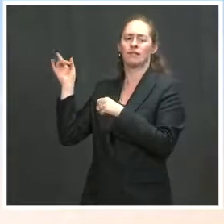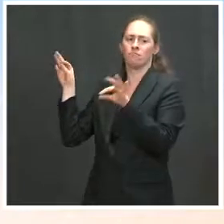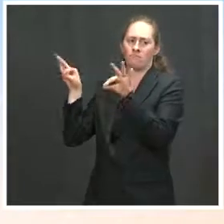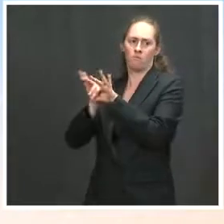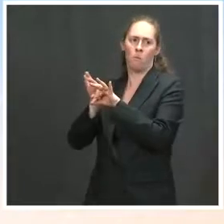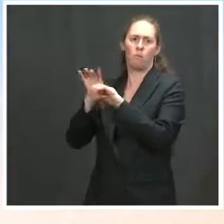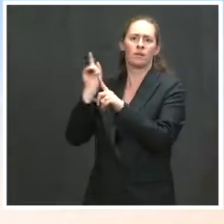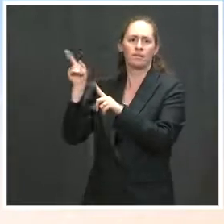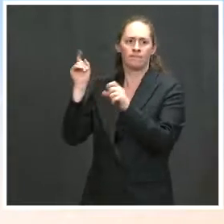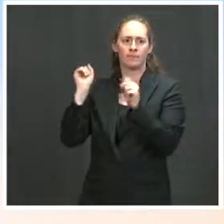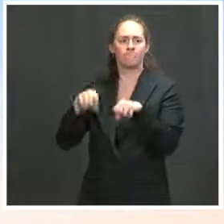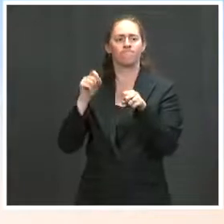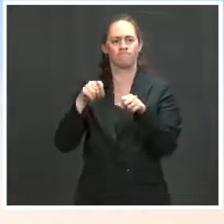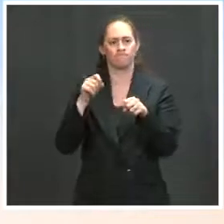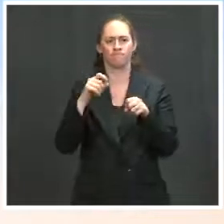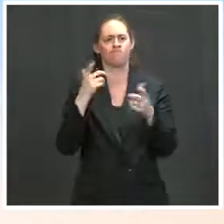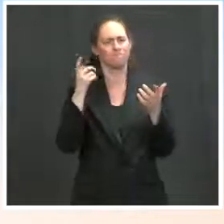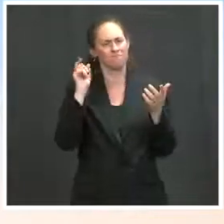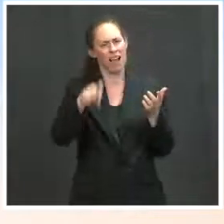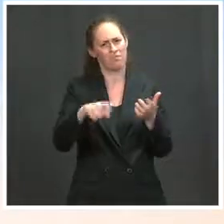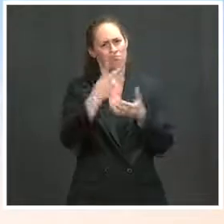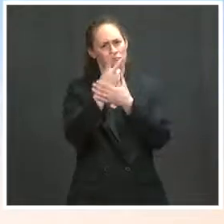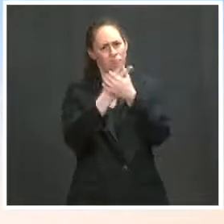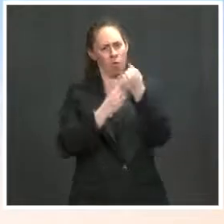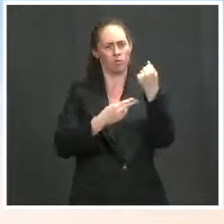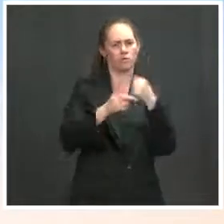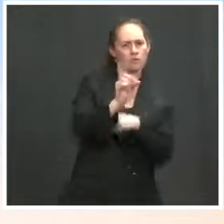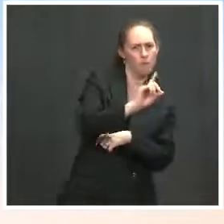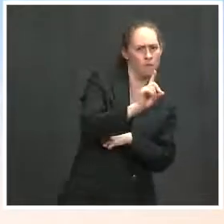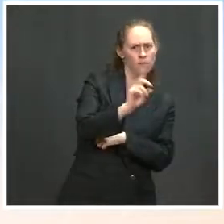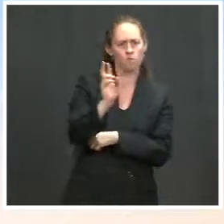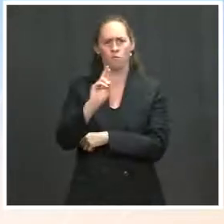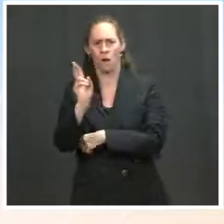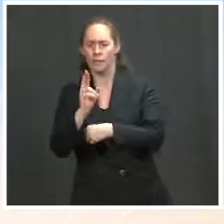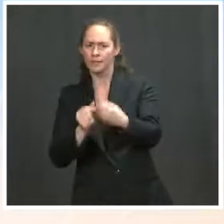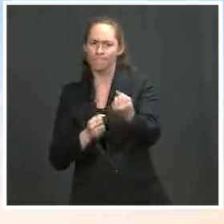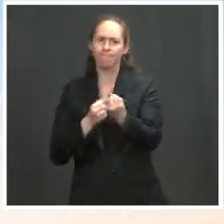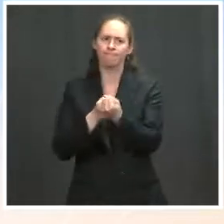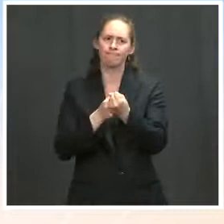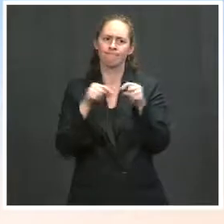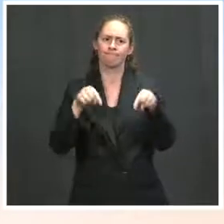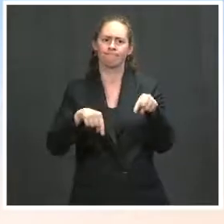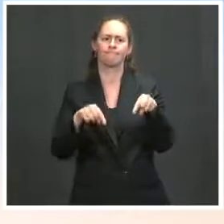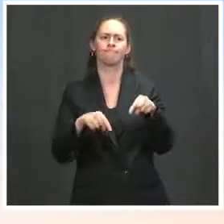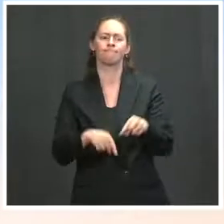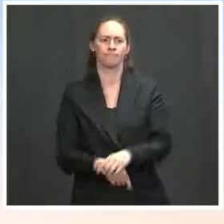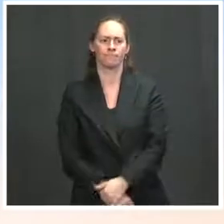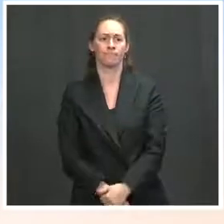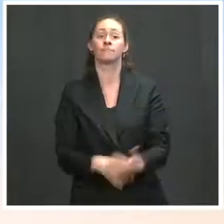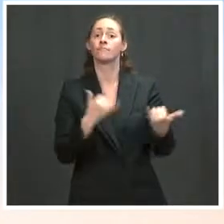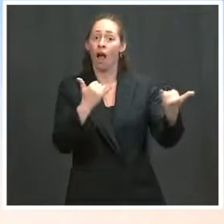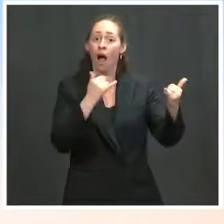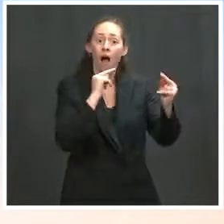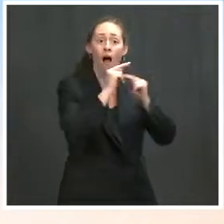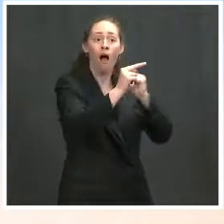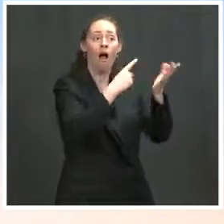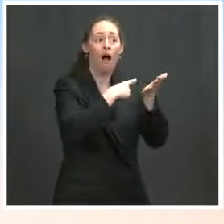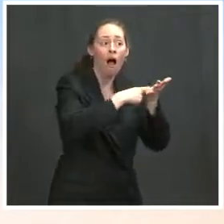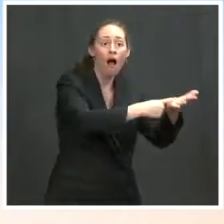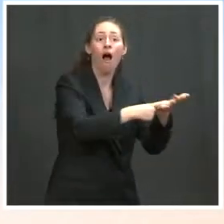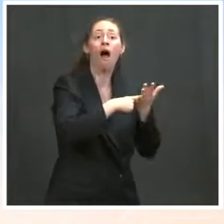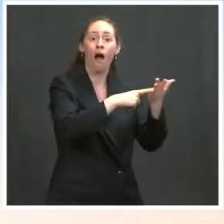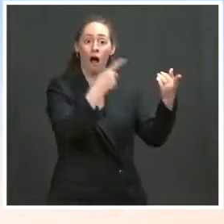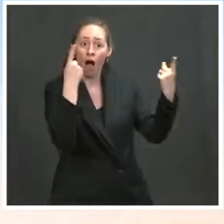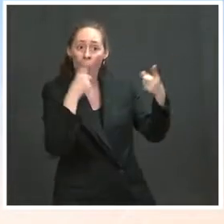he's going for. And thus far, we are seeing negotiation happening. We're waiting to hear the counteroffer